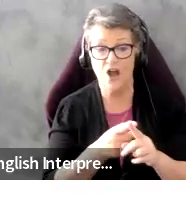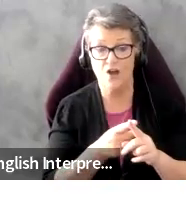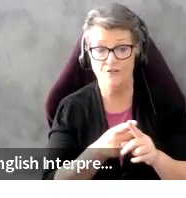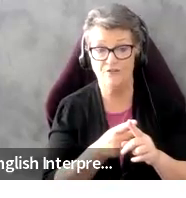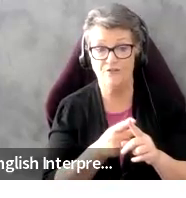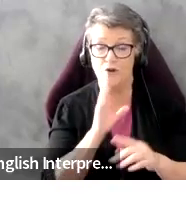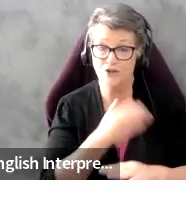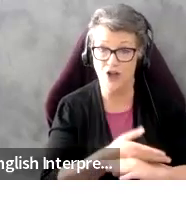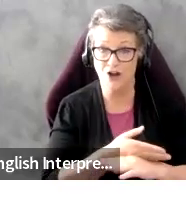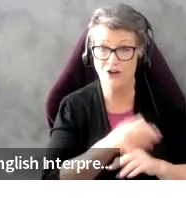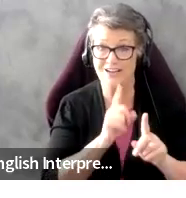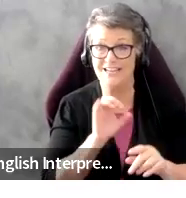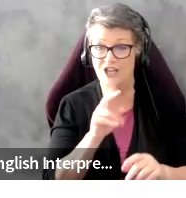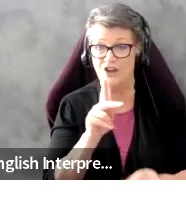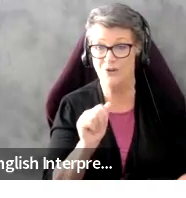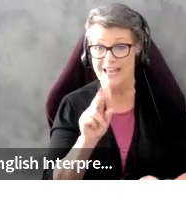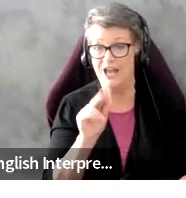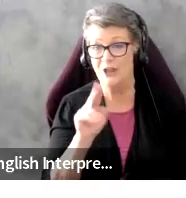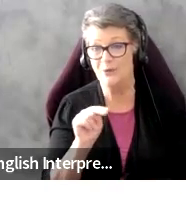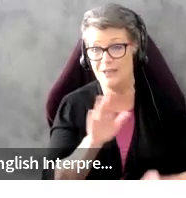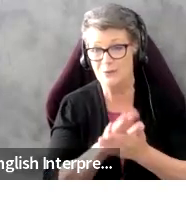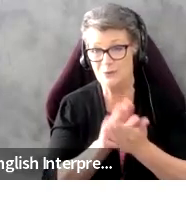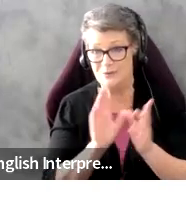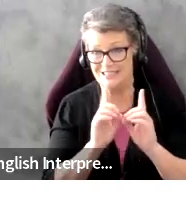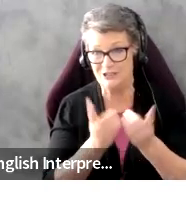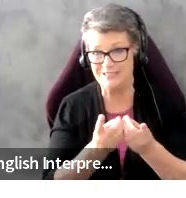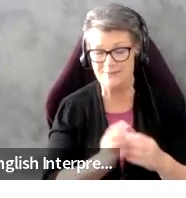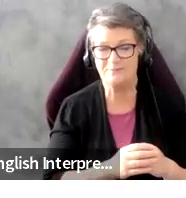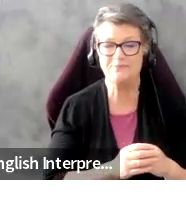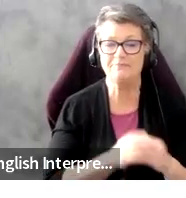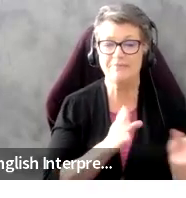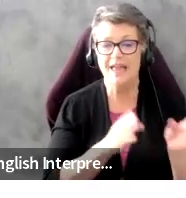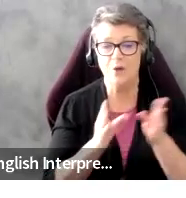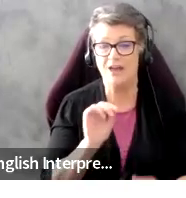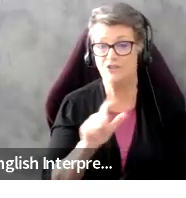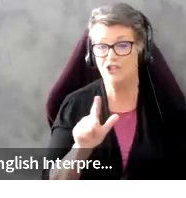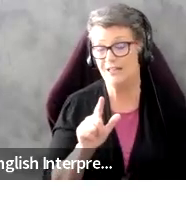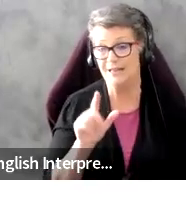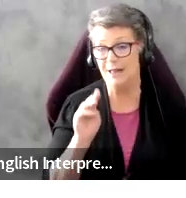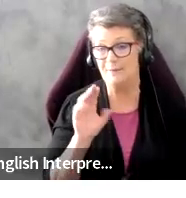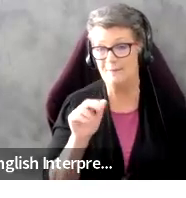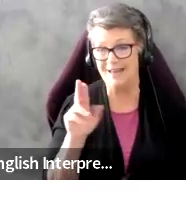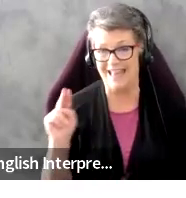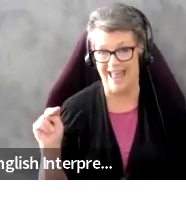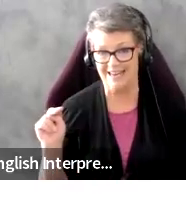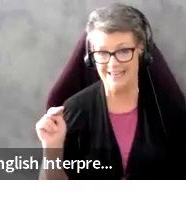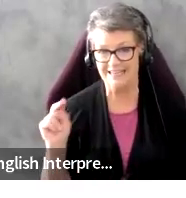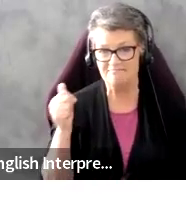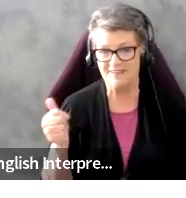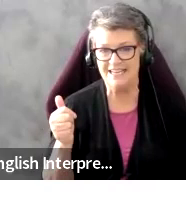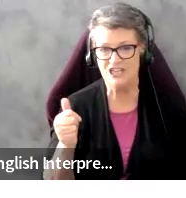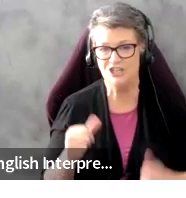our daughter attending Eureka Union School District. And we have Jill McCann, who is an